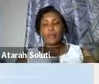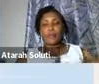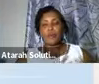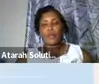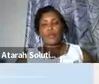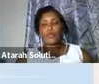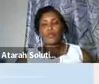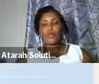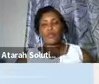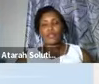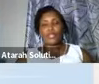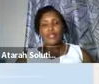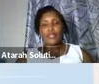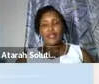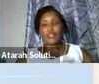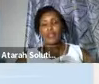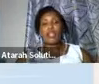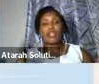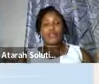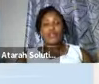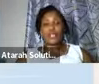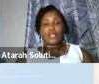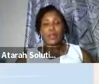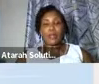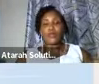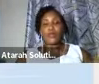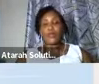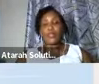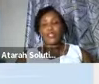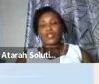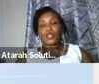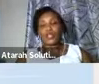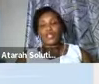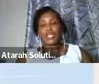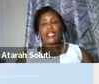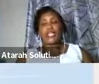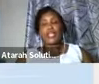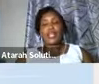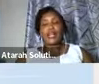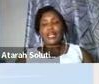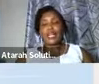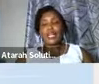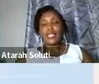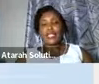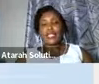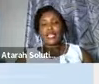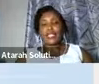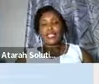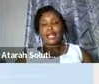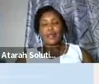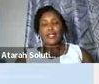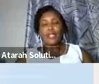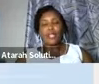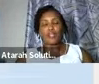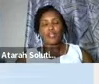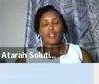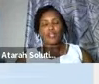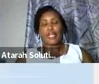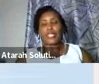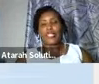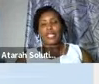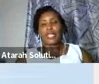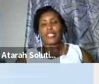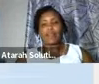the people who are looking to do their careers, or if you're in a place where you want to change your career, then career guidance and College of